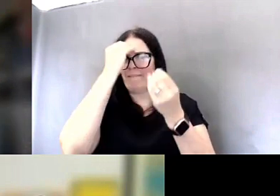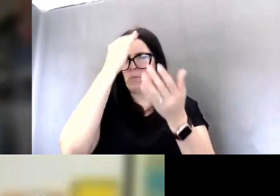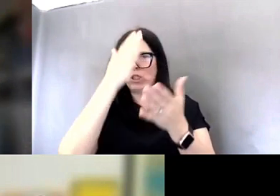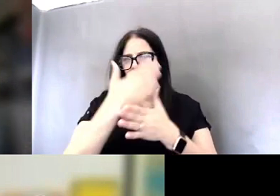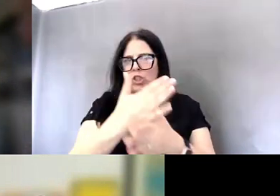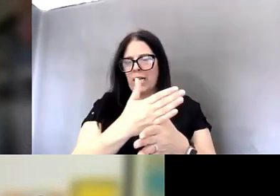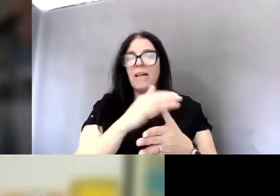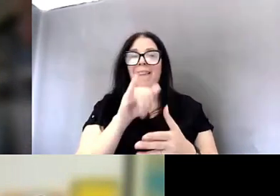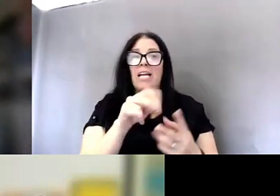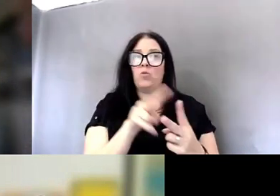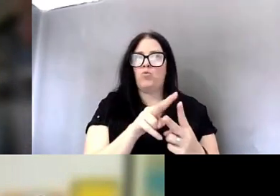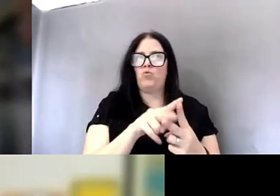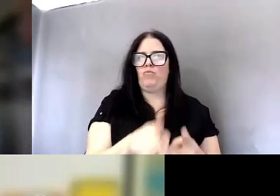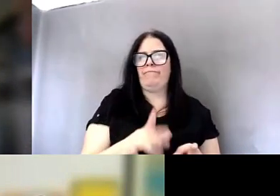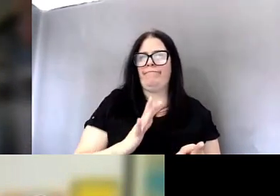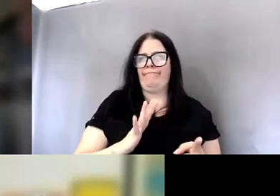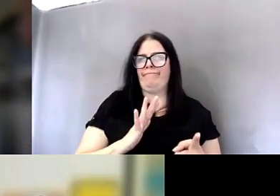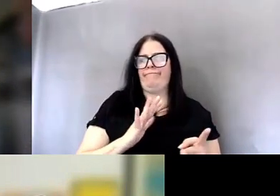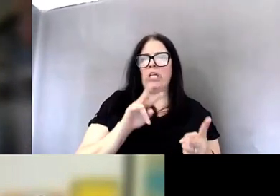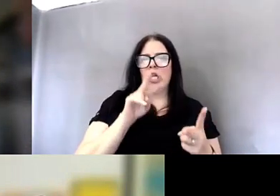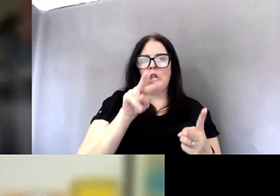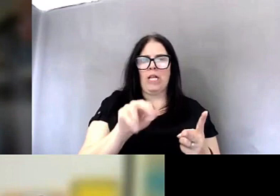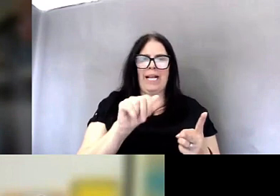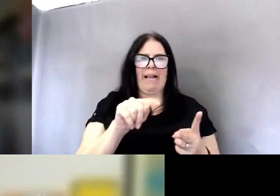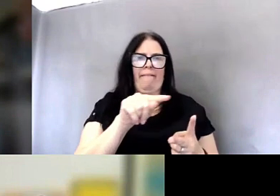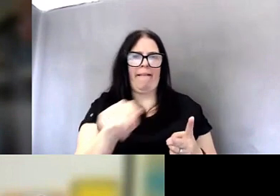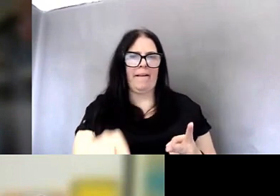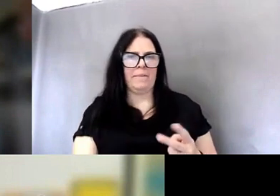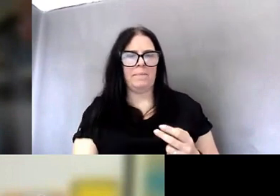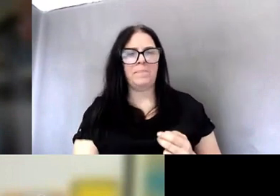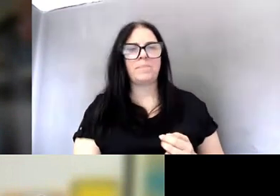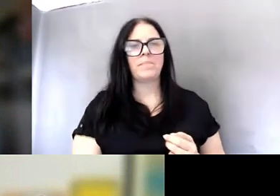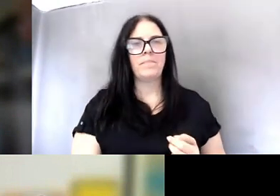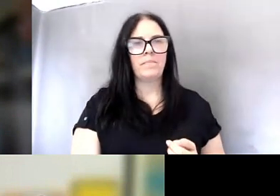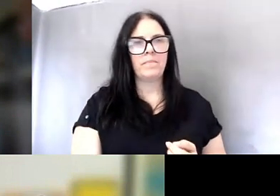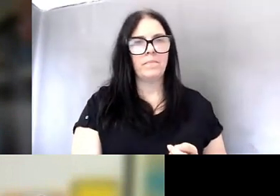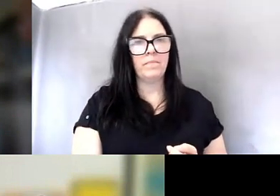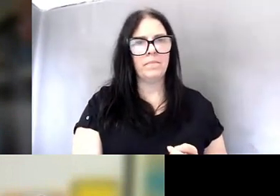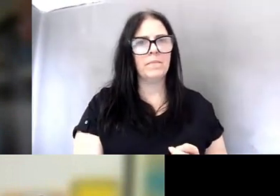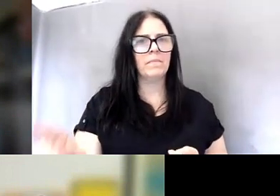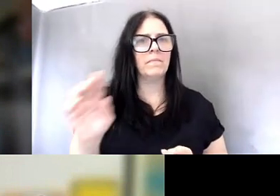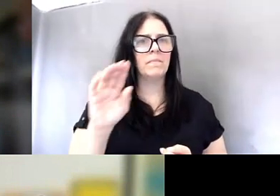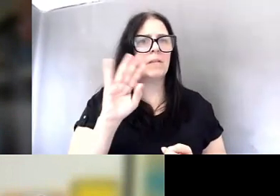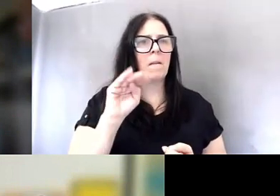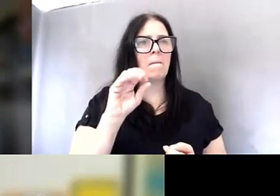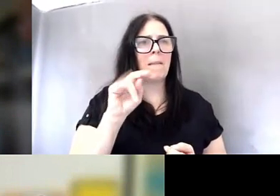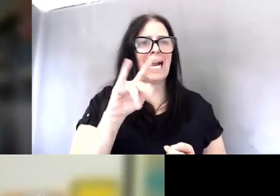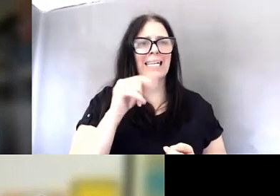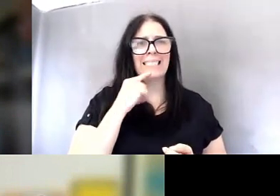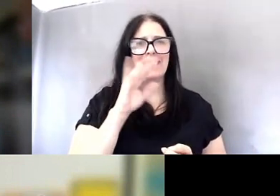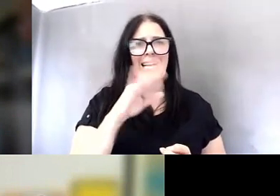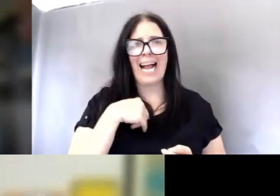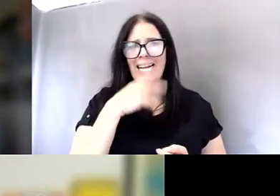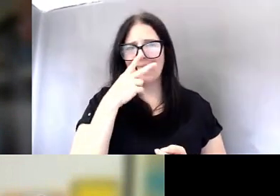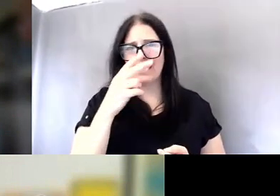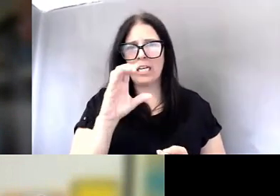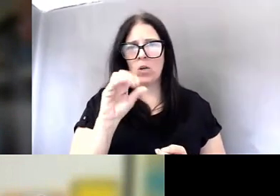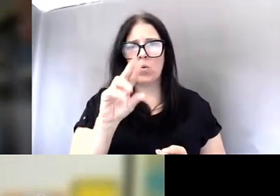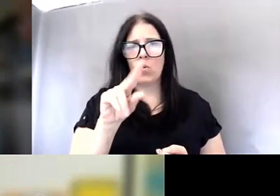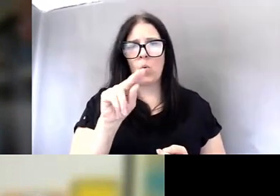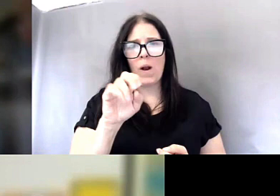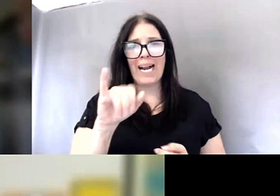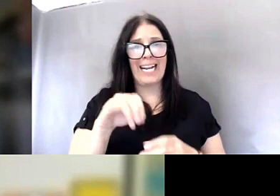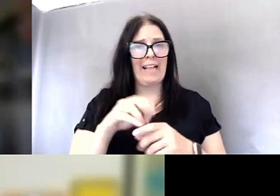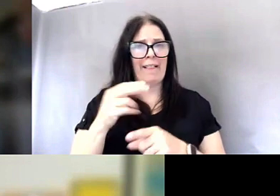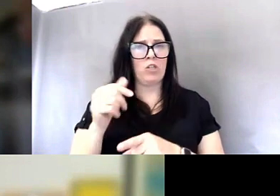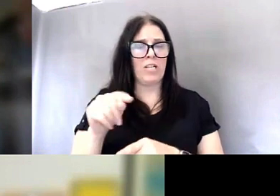two excellent resources to look at. And Christine, yeah. Sorry, just to interrupt. I can see Courtney in our chat actually said that